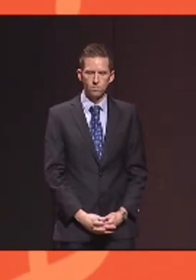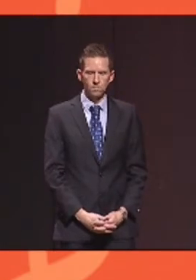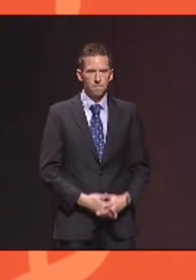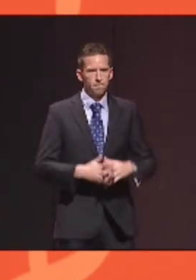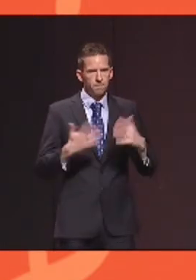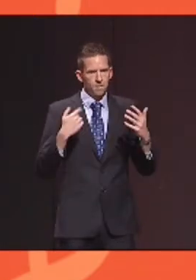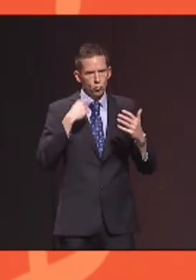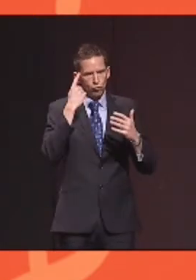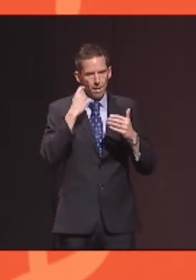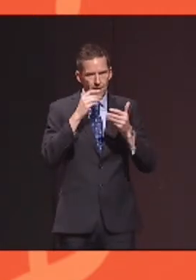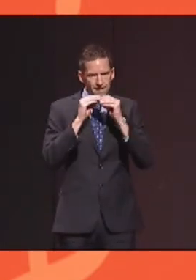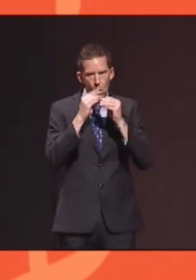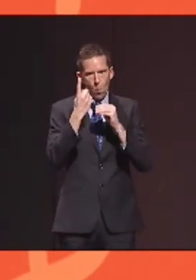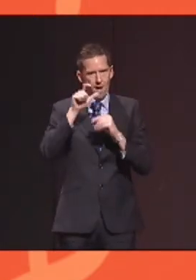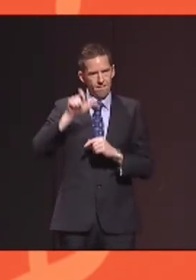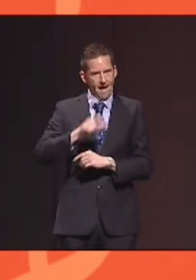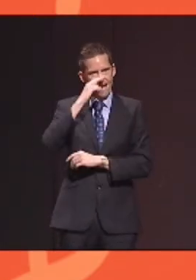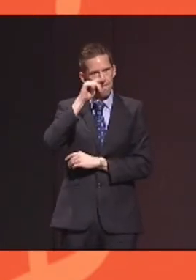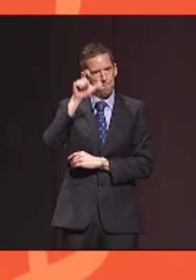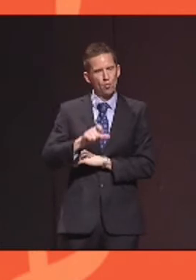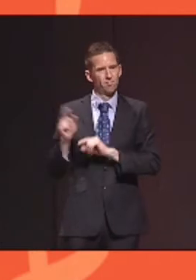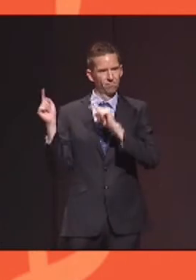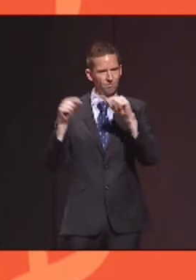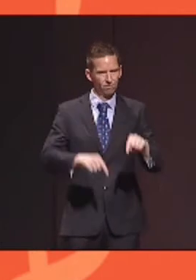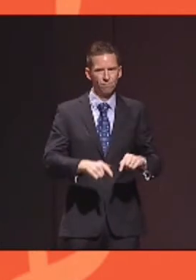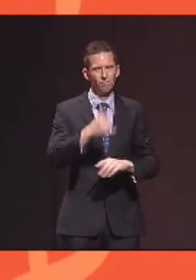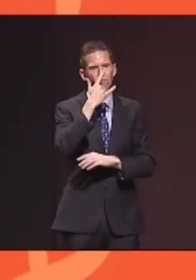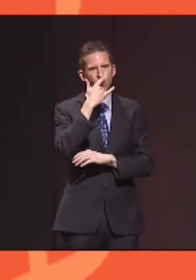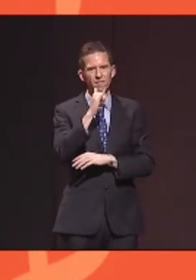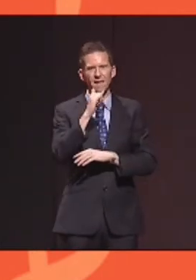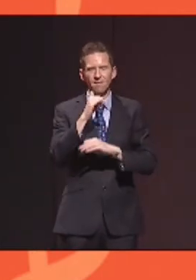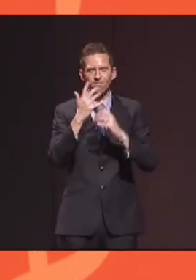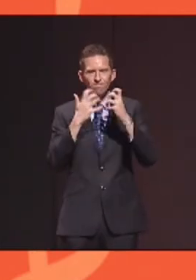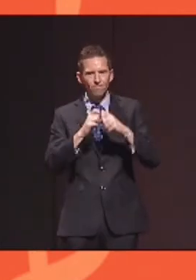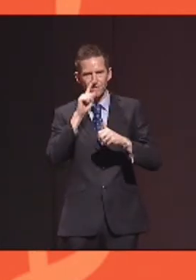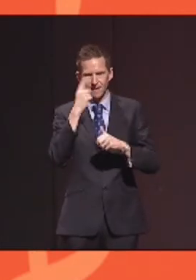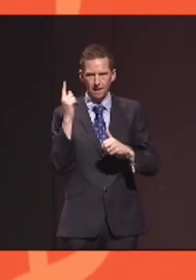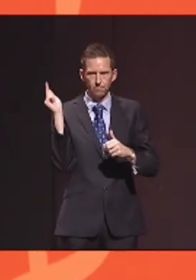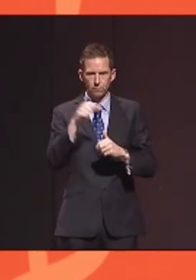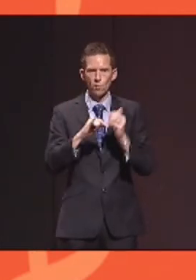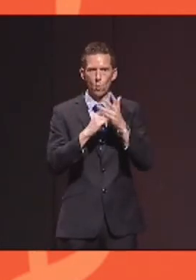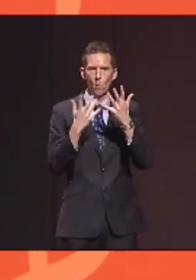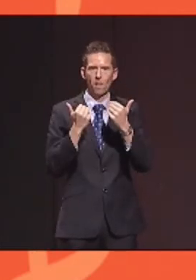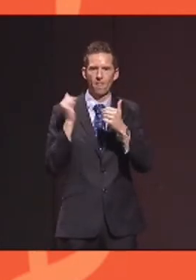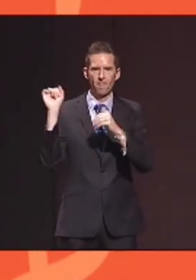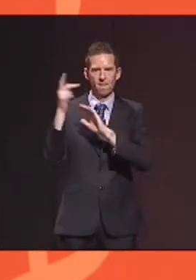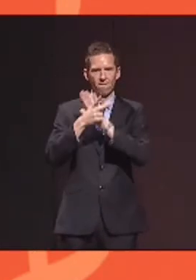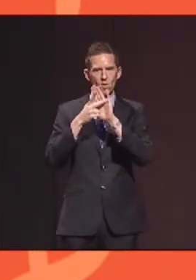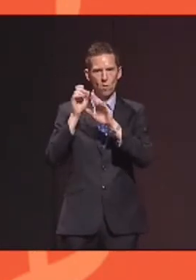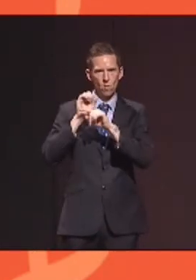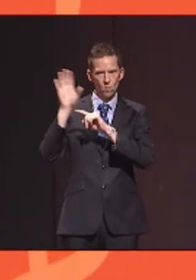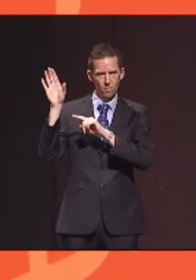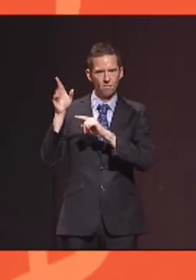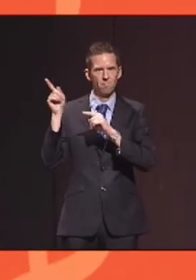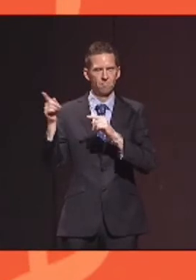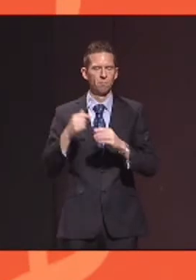We actually tried to get one of these young people here, and unfortunately that hasn't worked out. So we have got their message via